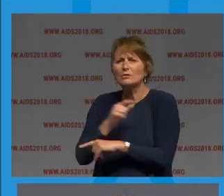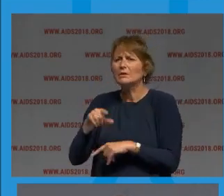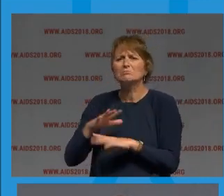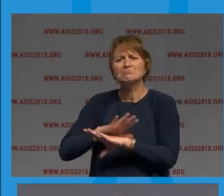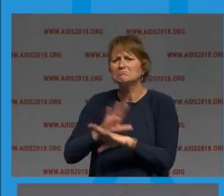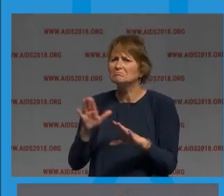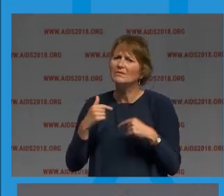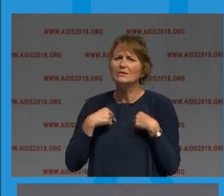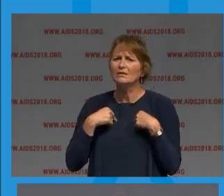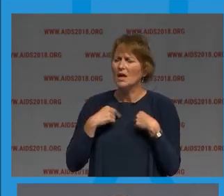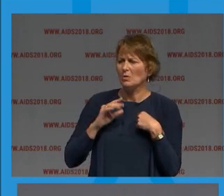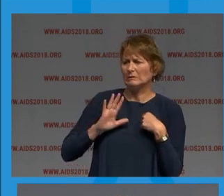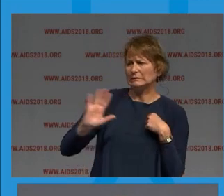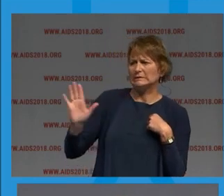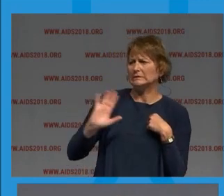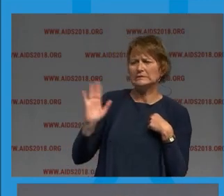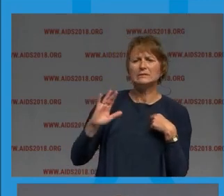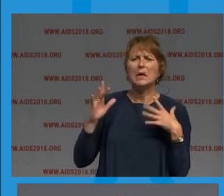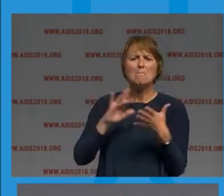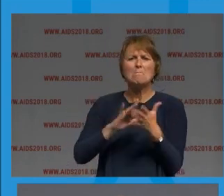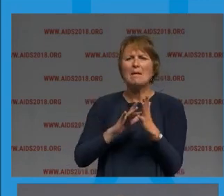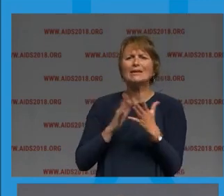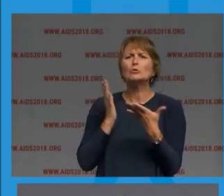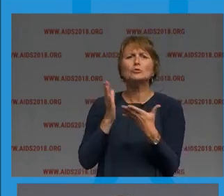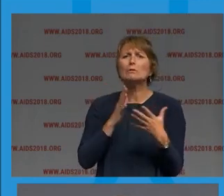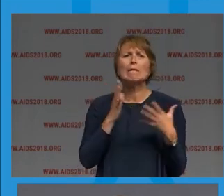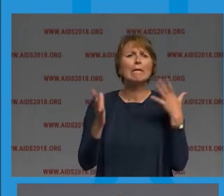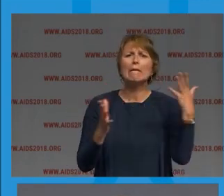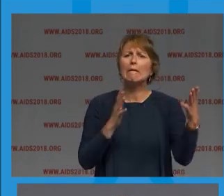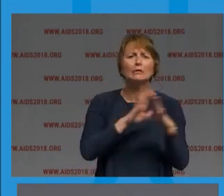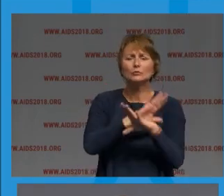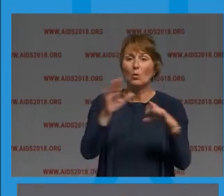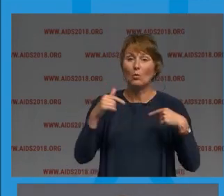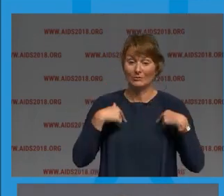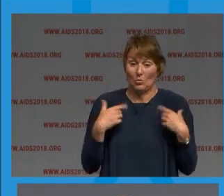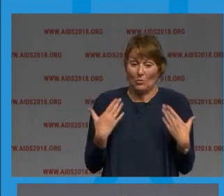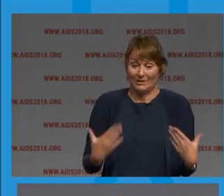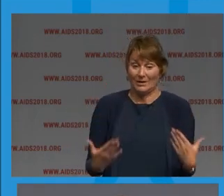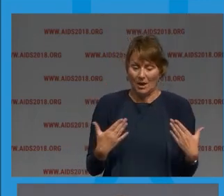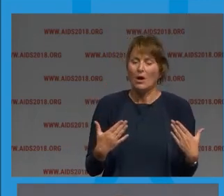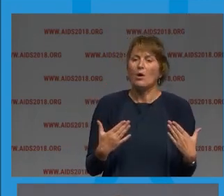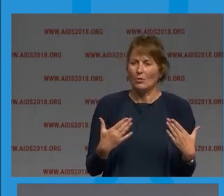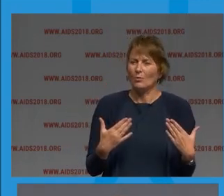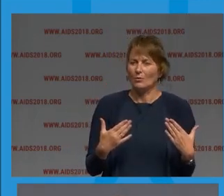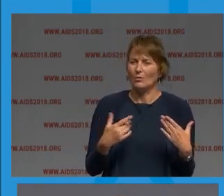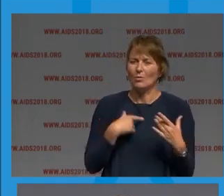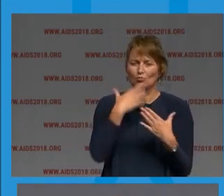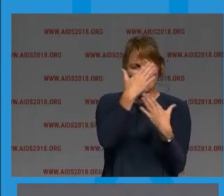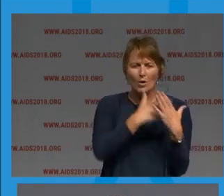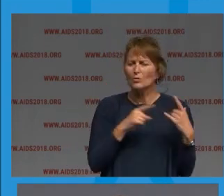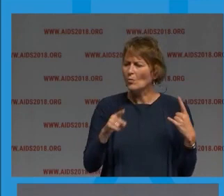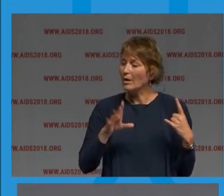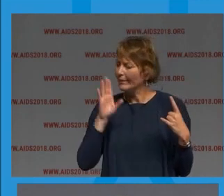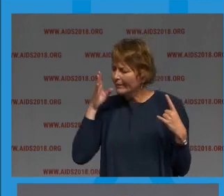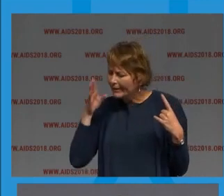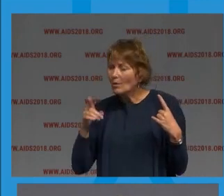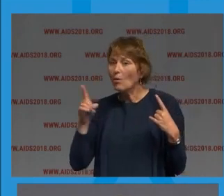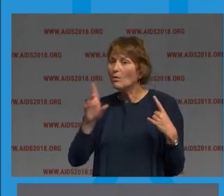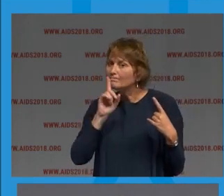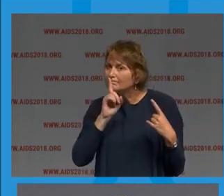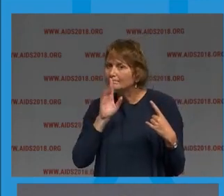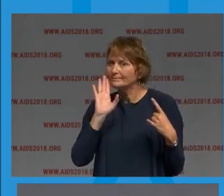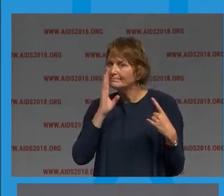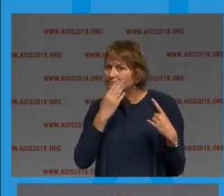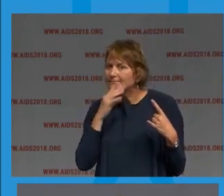reluctant to seek medical services. Harm reduction programs rarely support women's personal safety and confidentially, do